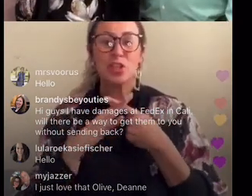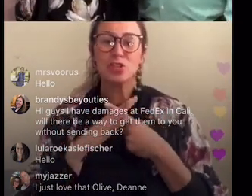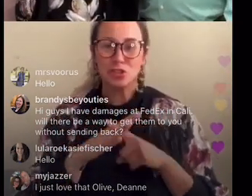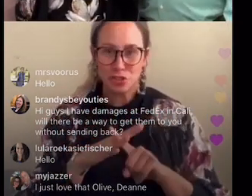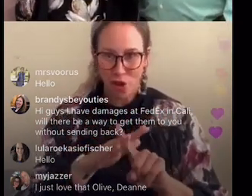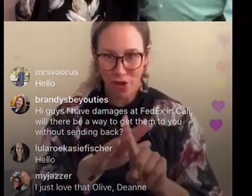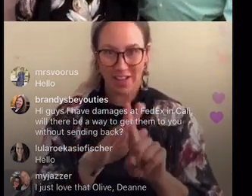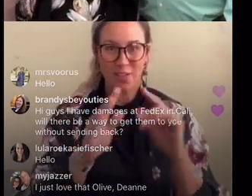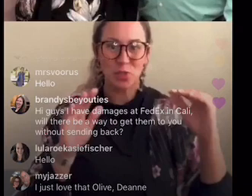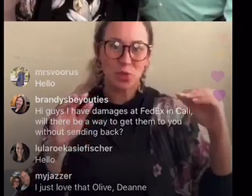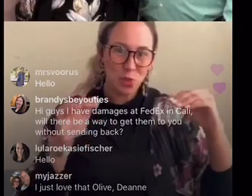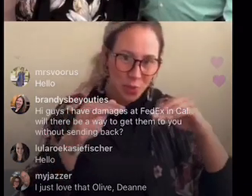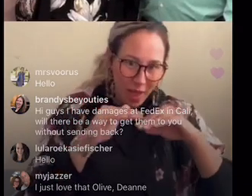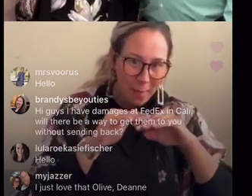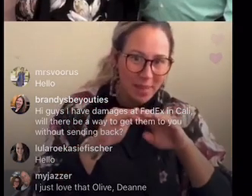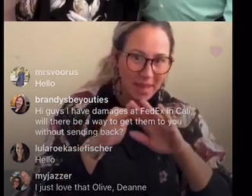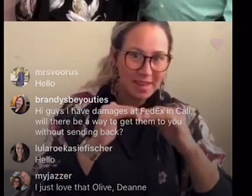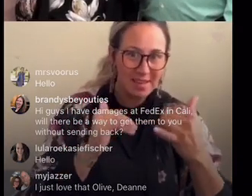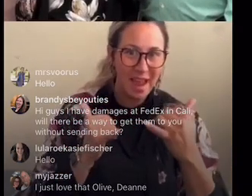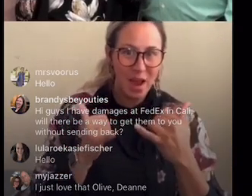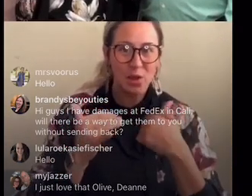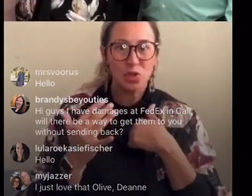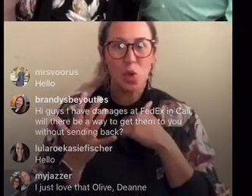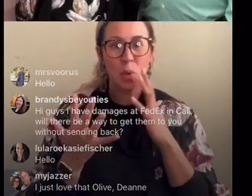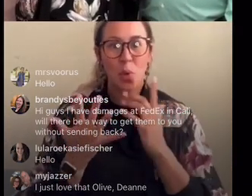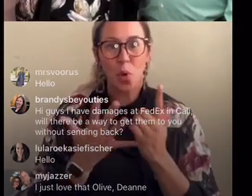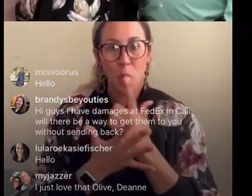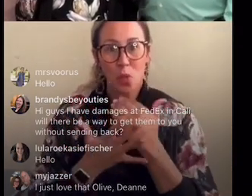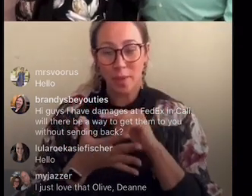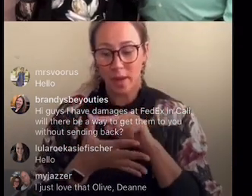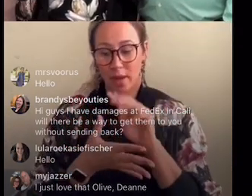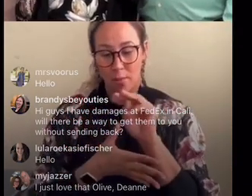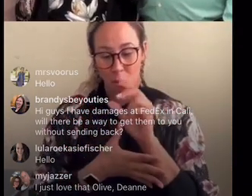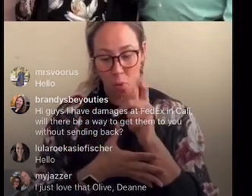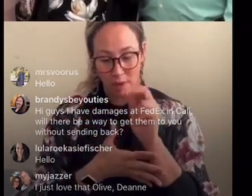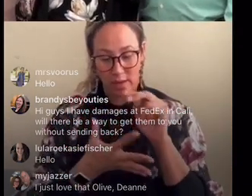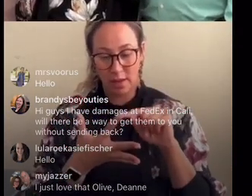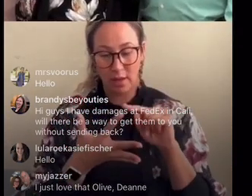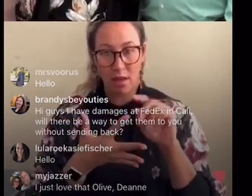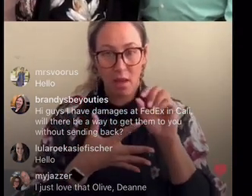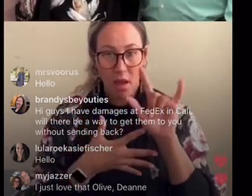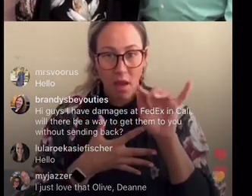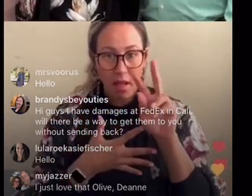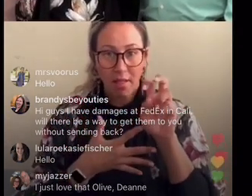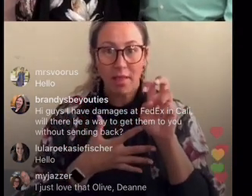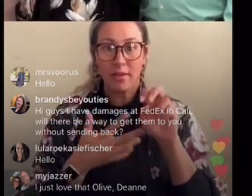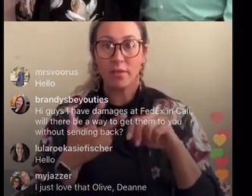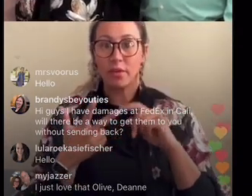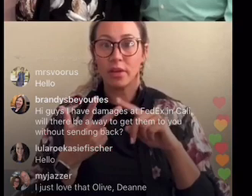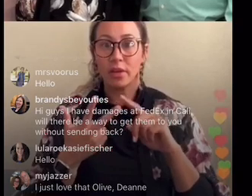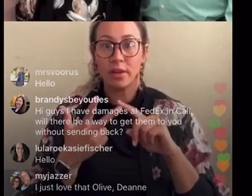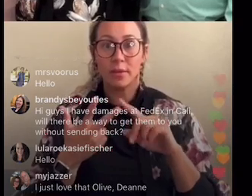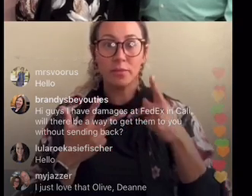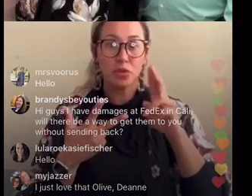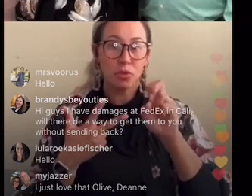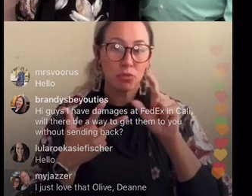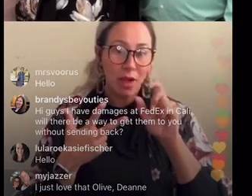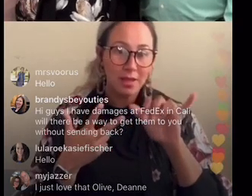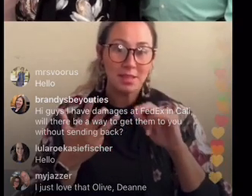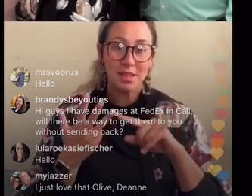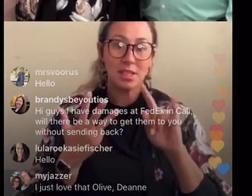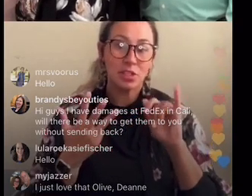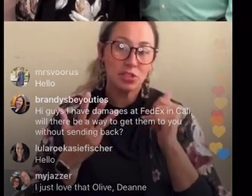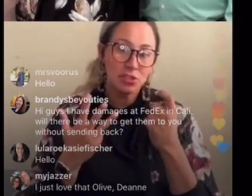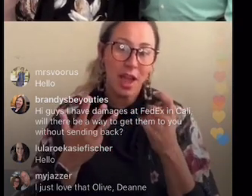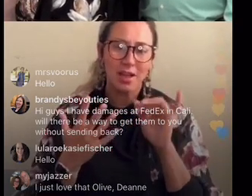in. You saw, like I said, let's go through them again. Morgan, Olive, and Presley's, Jax. I mean,